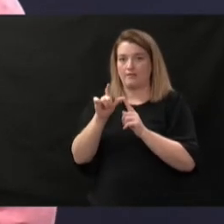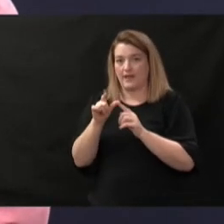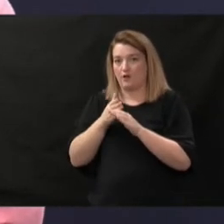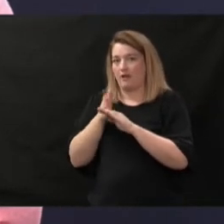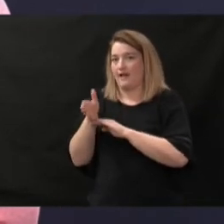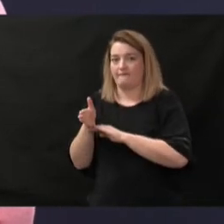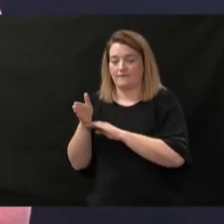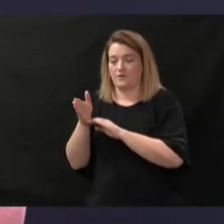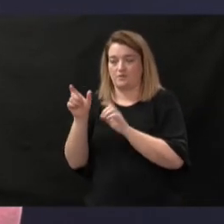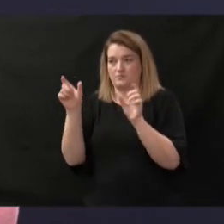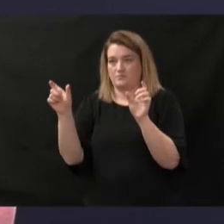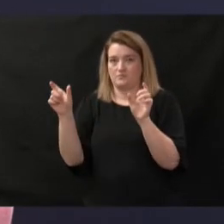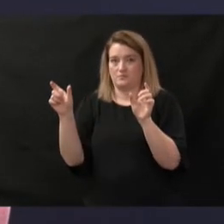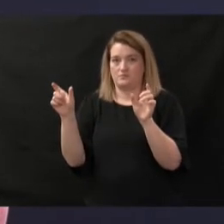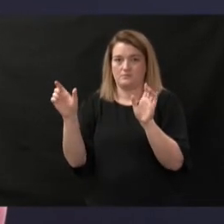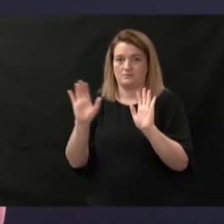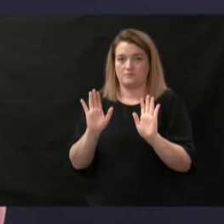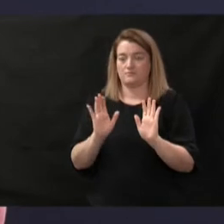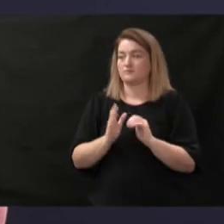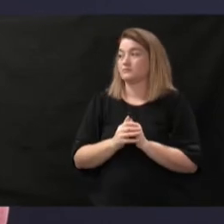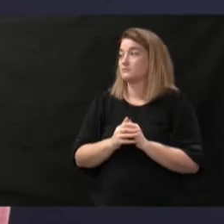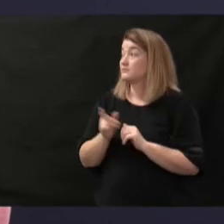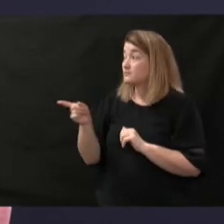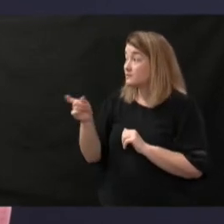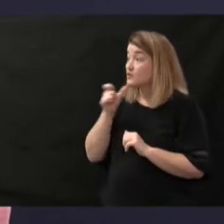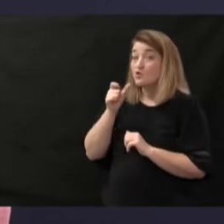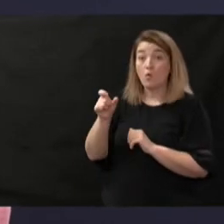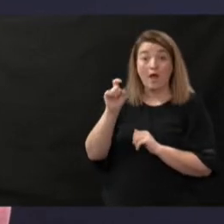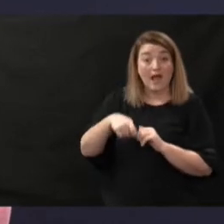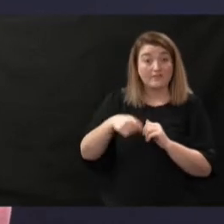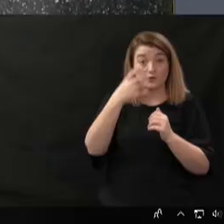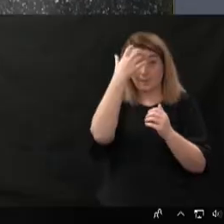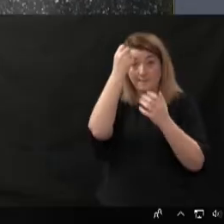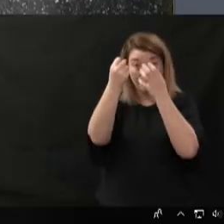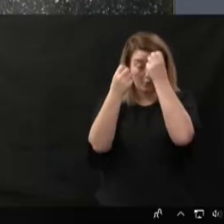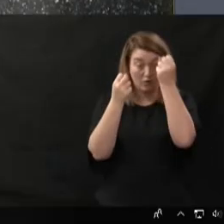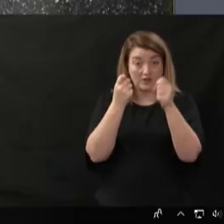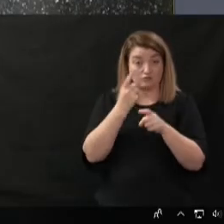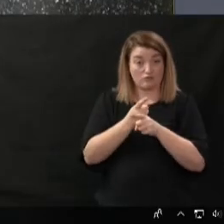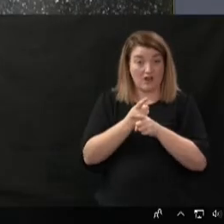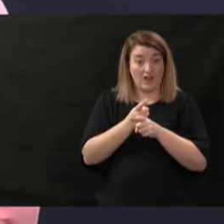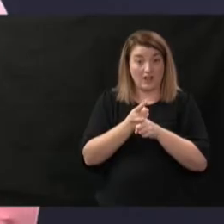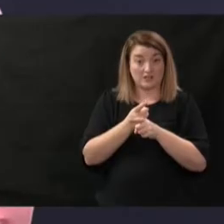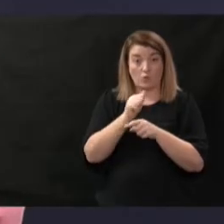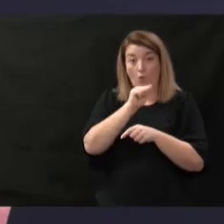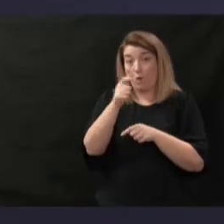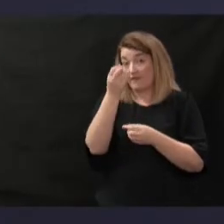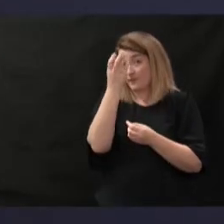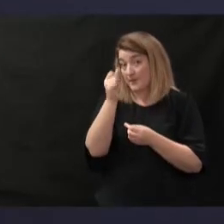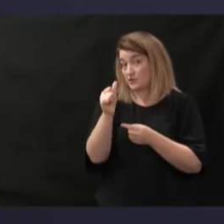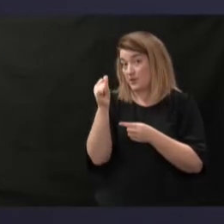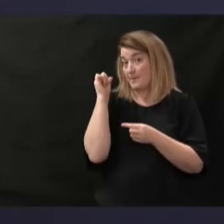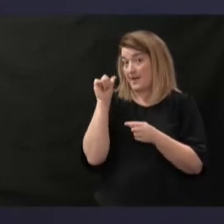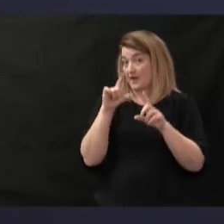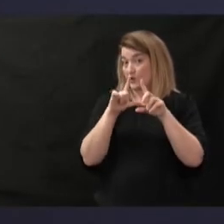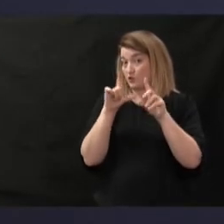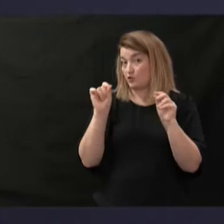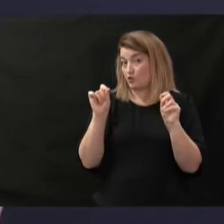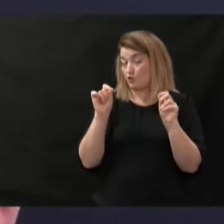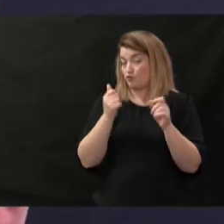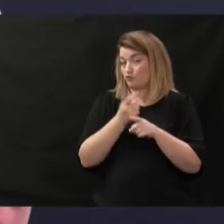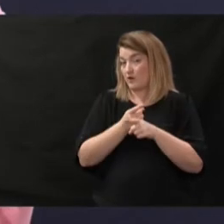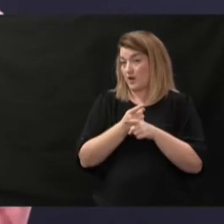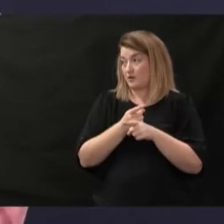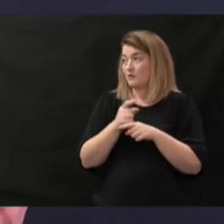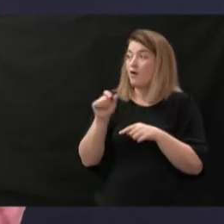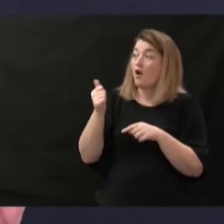Any other questions? They don't have to memorize them because all that information is on the back. Yes. And then, can I say